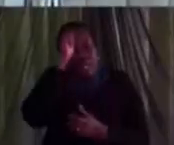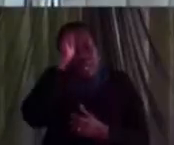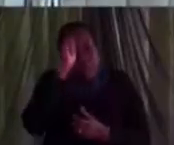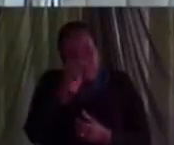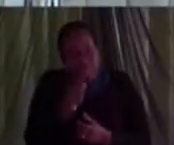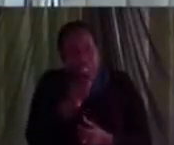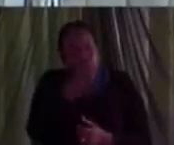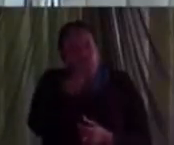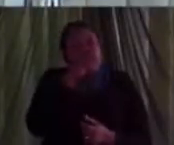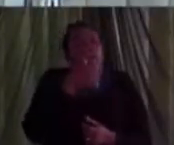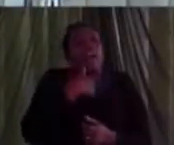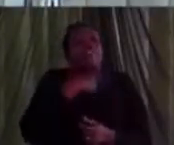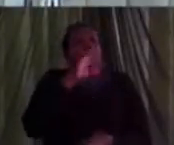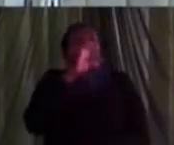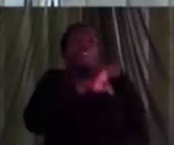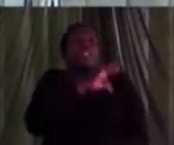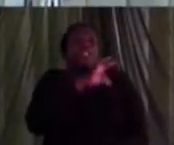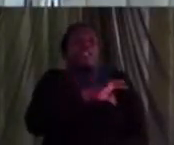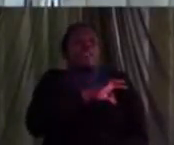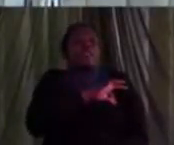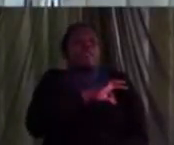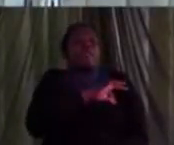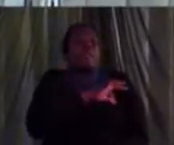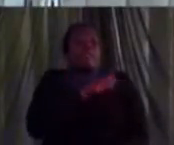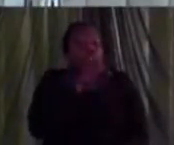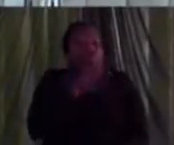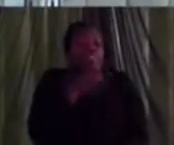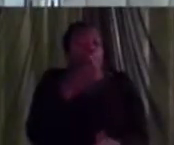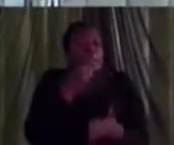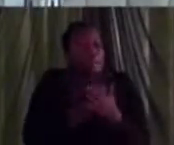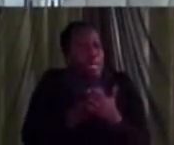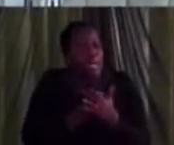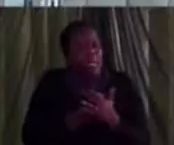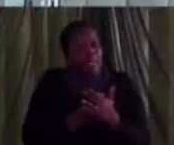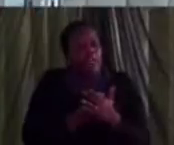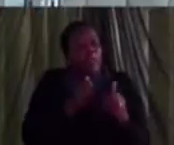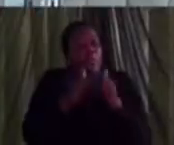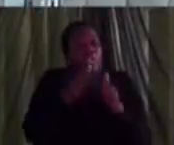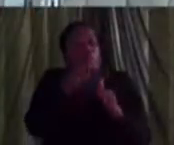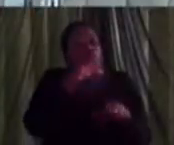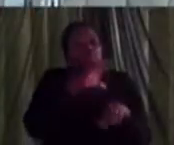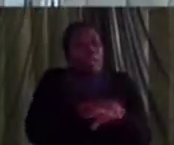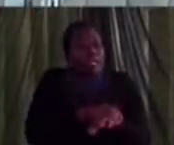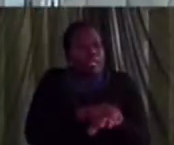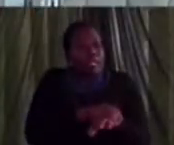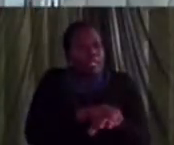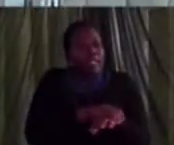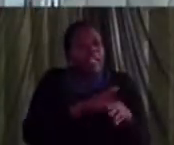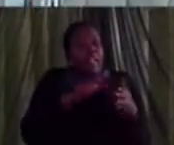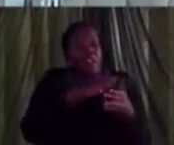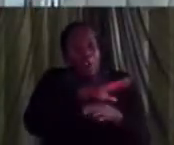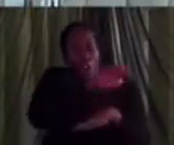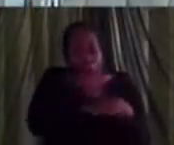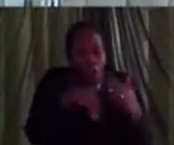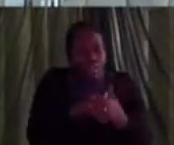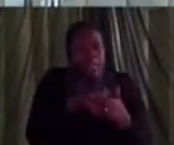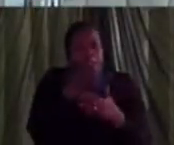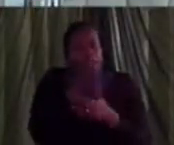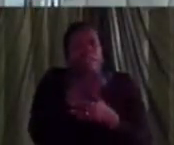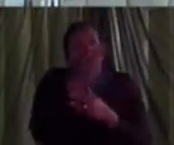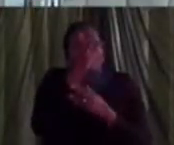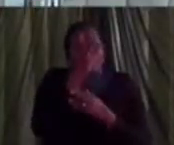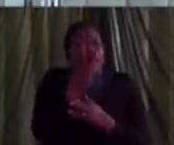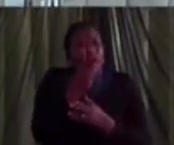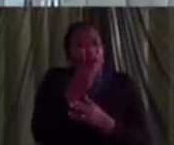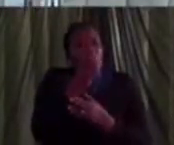salary. Yes. That is income. Yes. In the 3 declarations that you filed, you've indicated